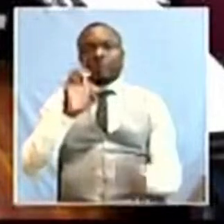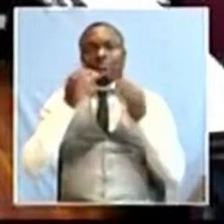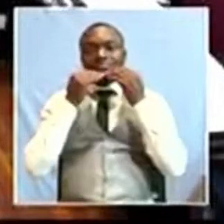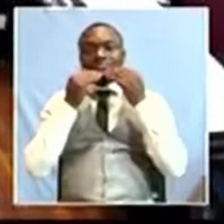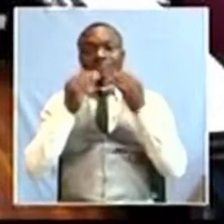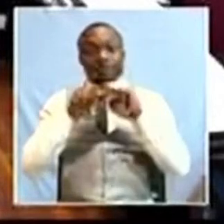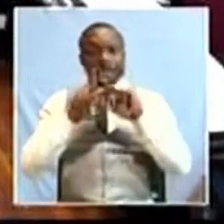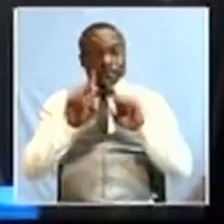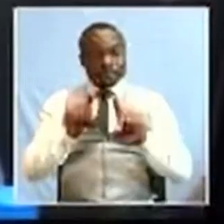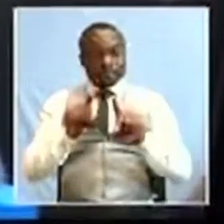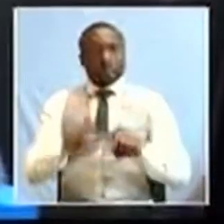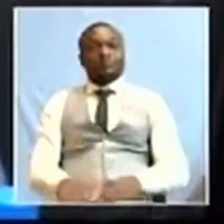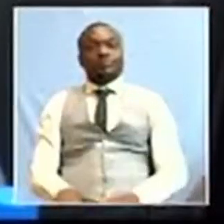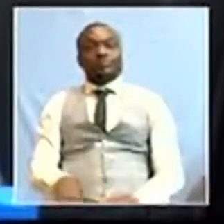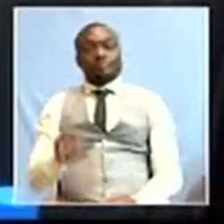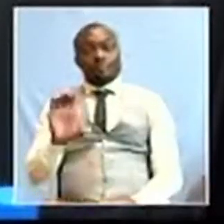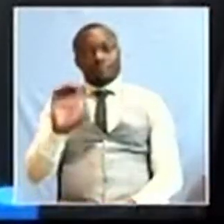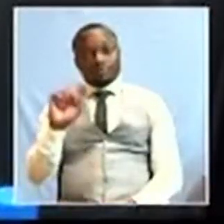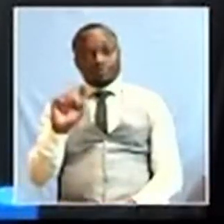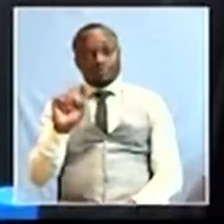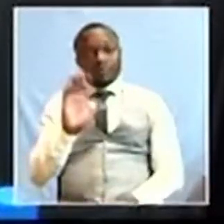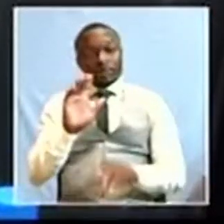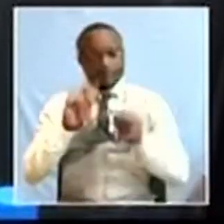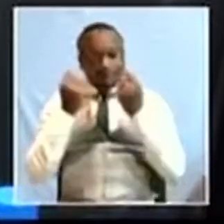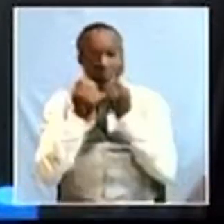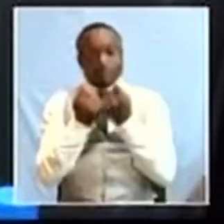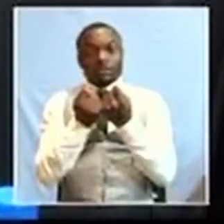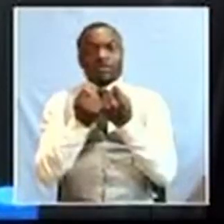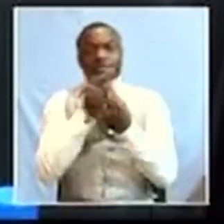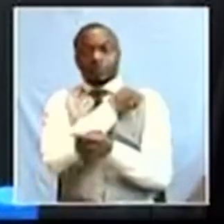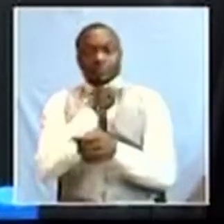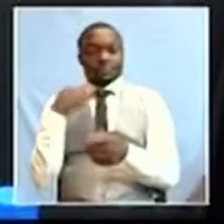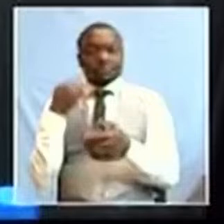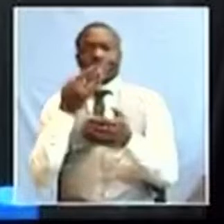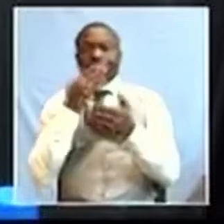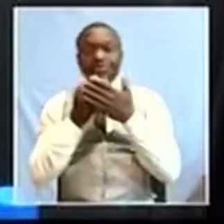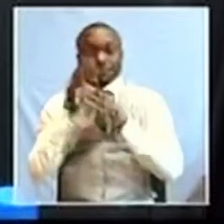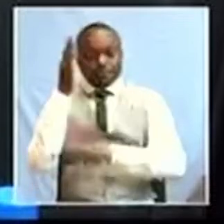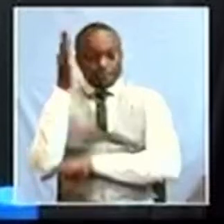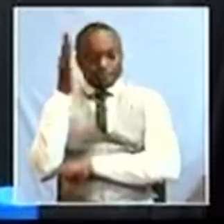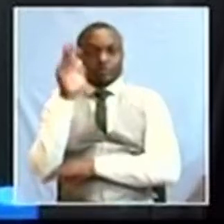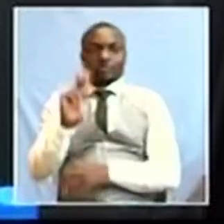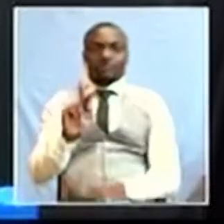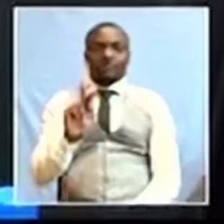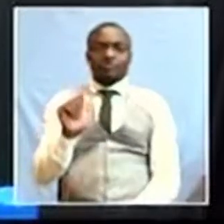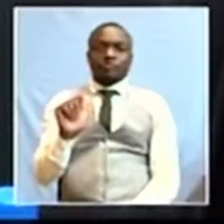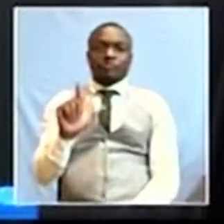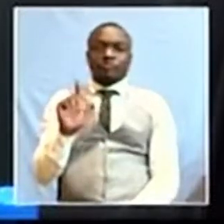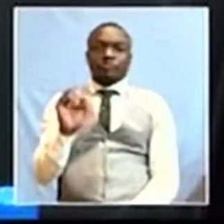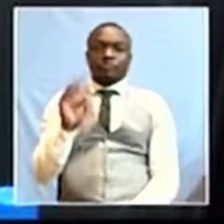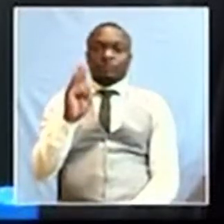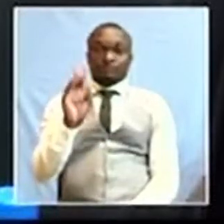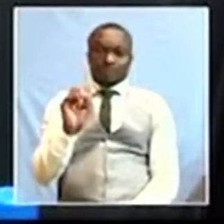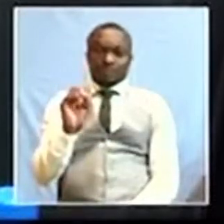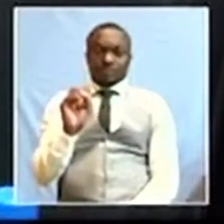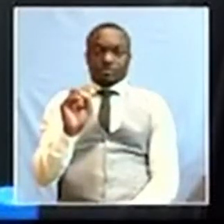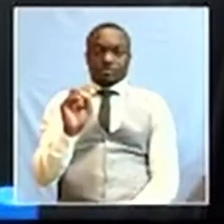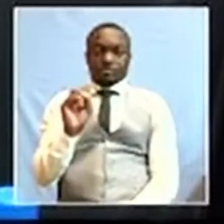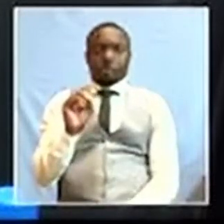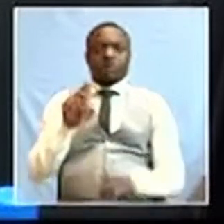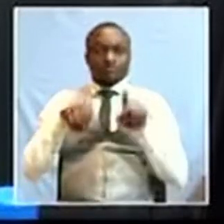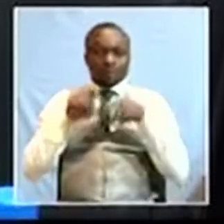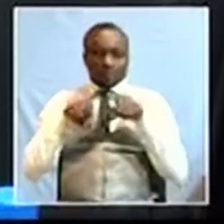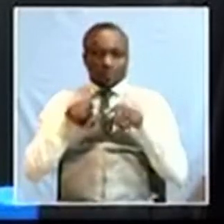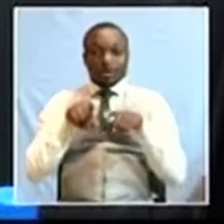Chair. CS and your team from MONZE, good afternoon. Kalobo Pavuma is my name. Servant of the